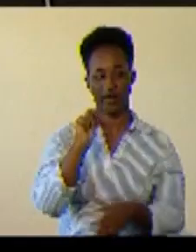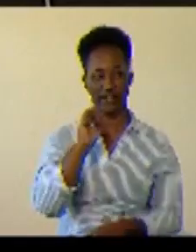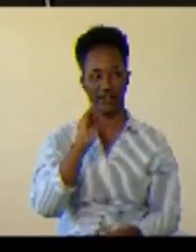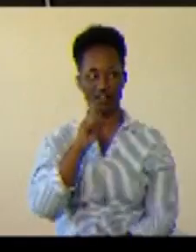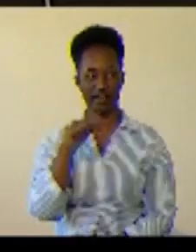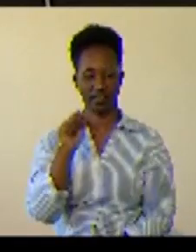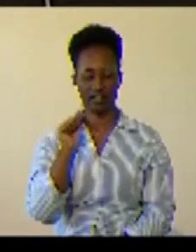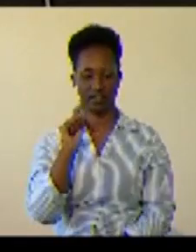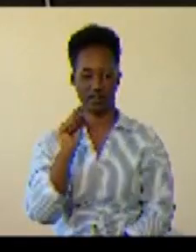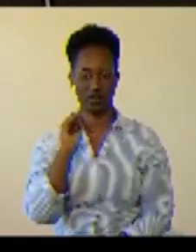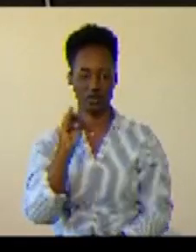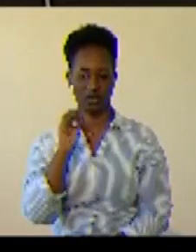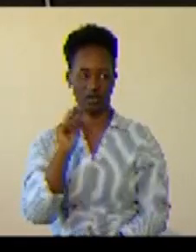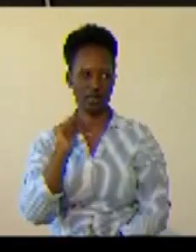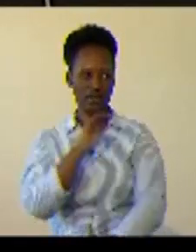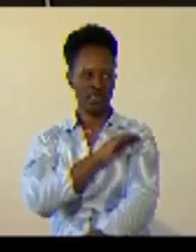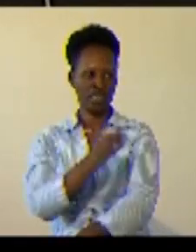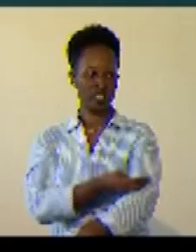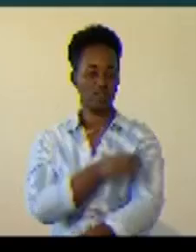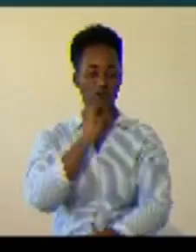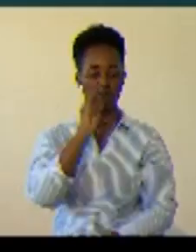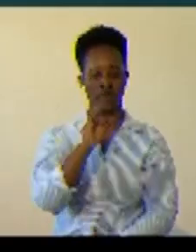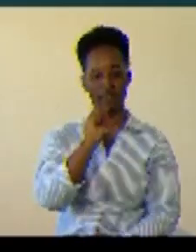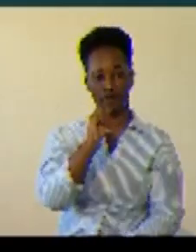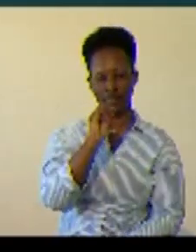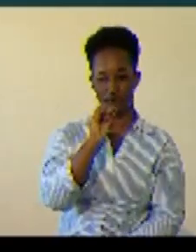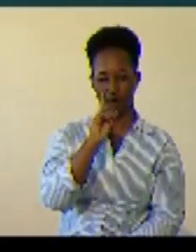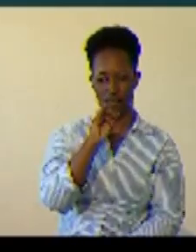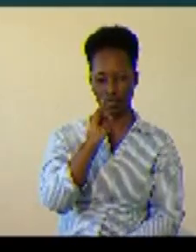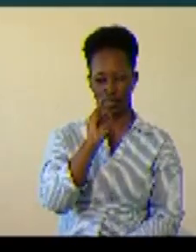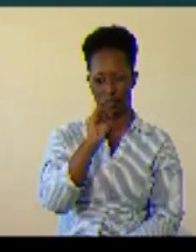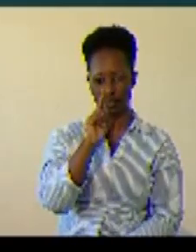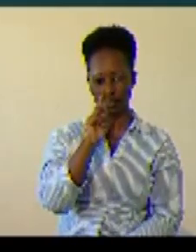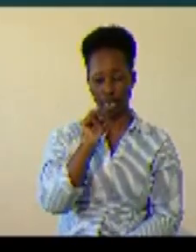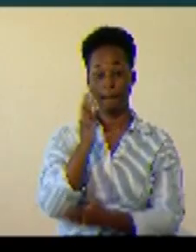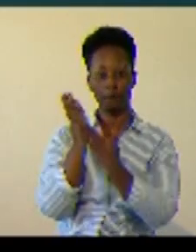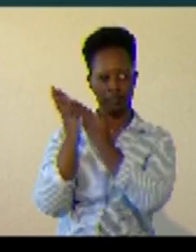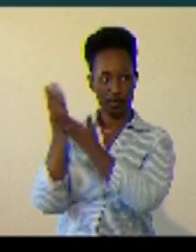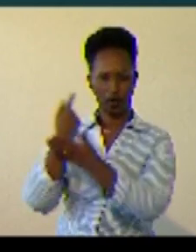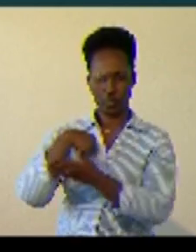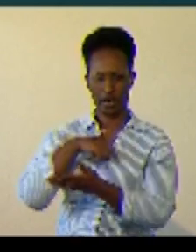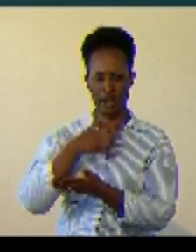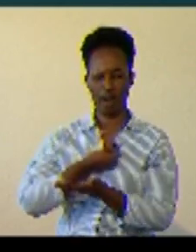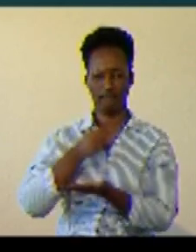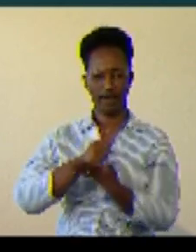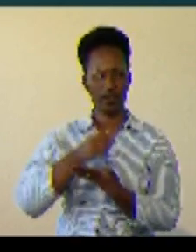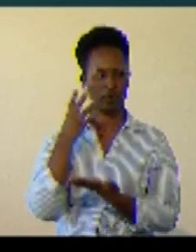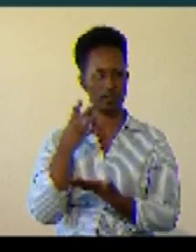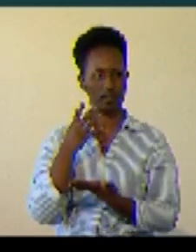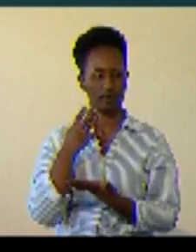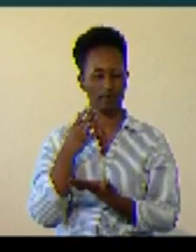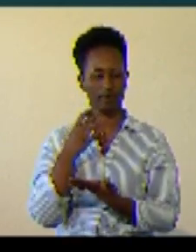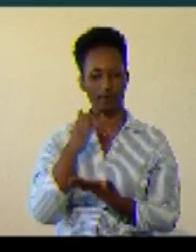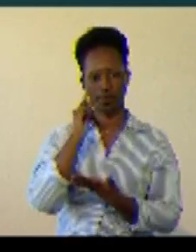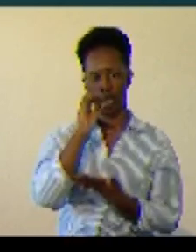sodium and magnesium are shown below. We have the values here. First